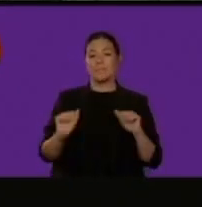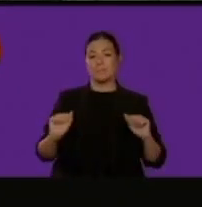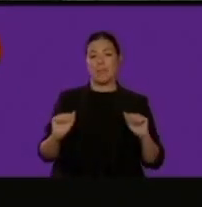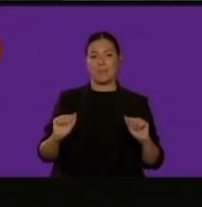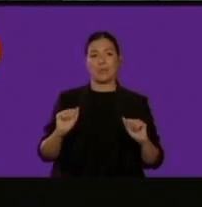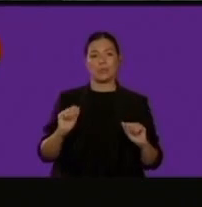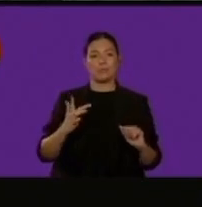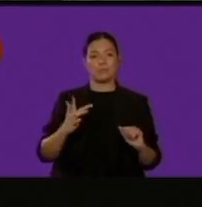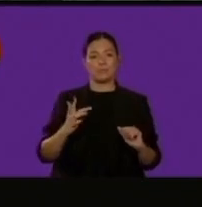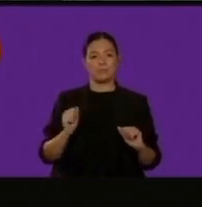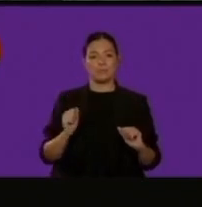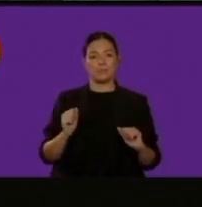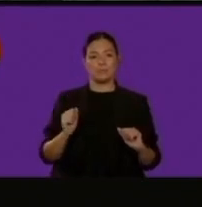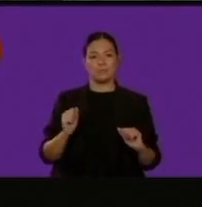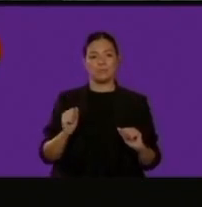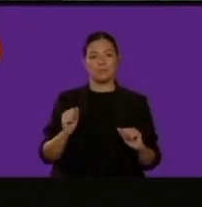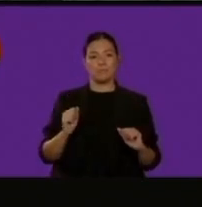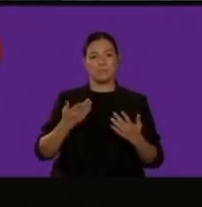about that.